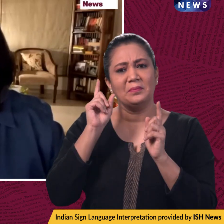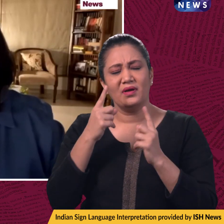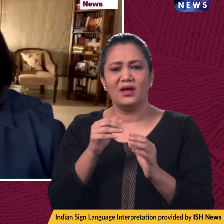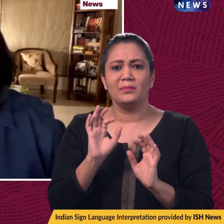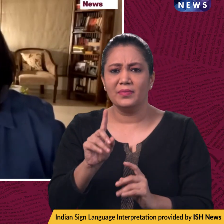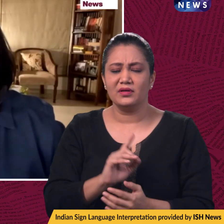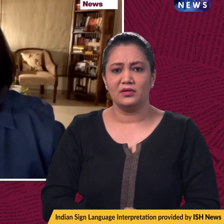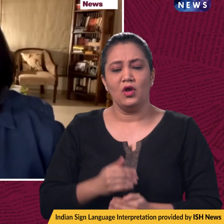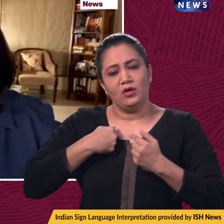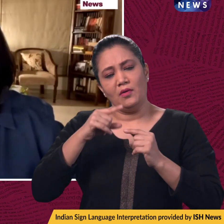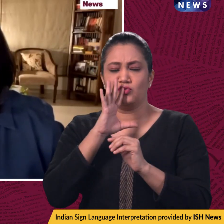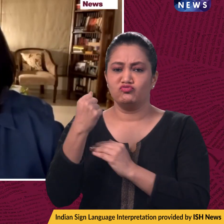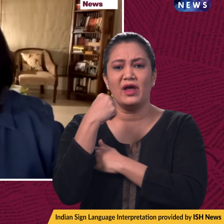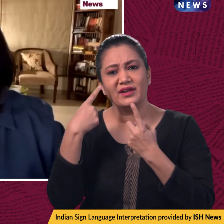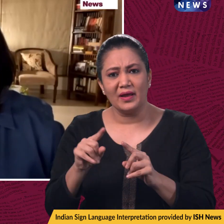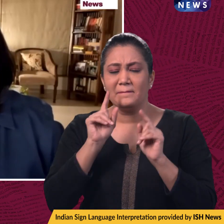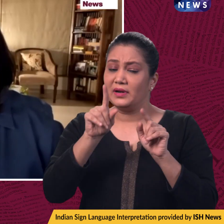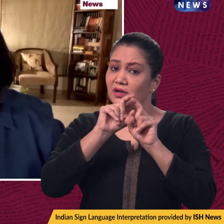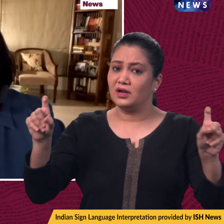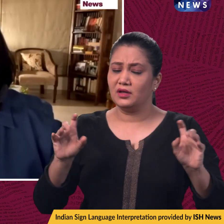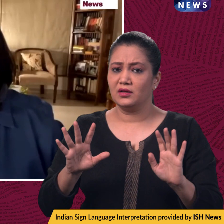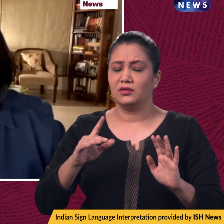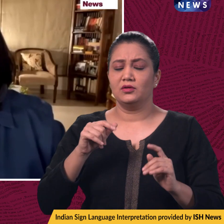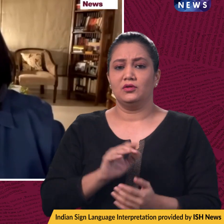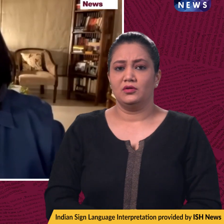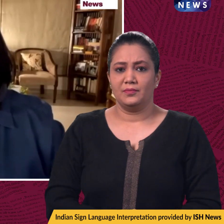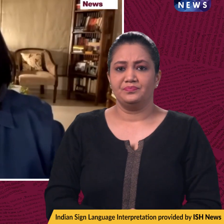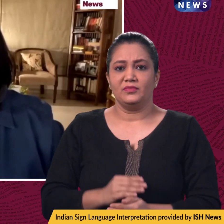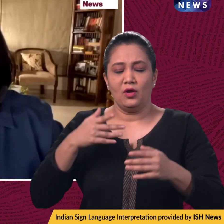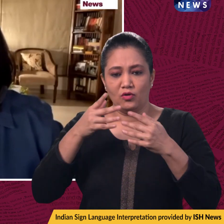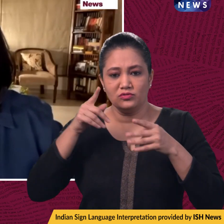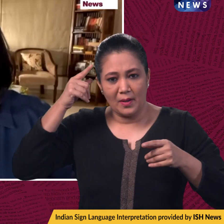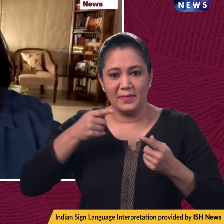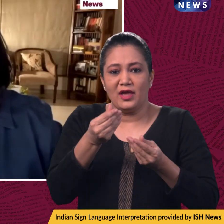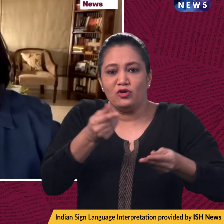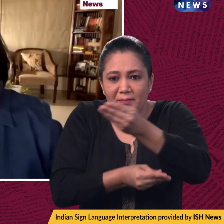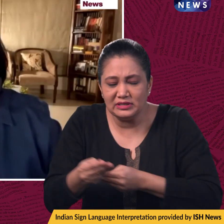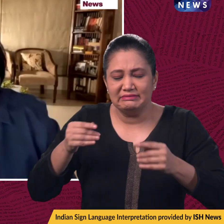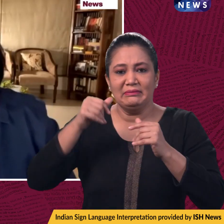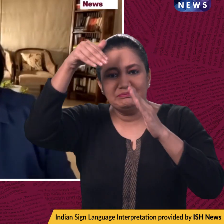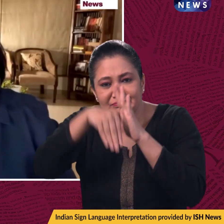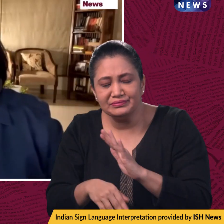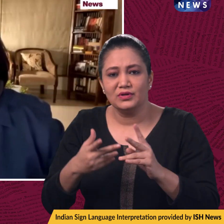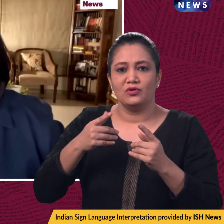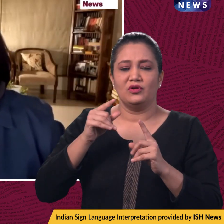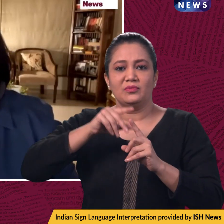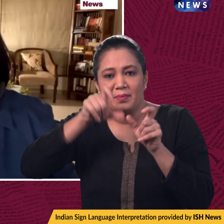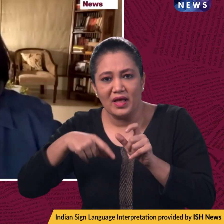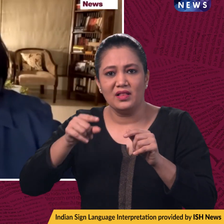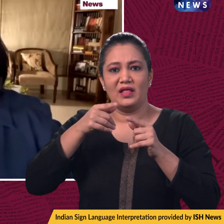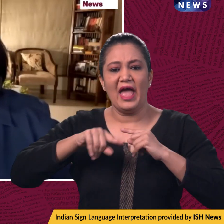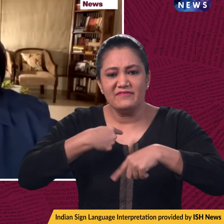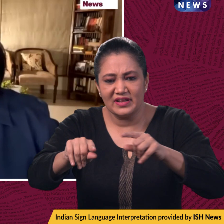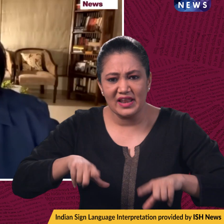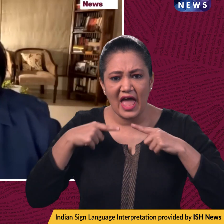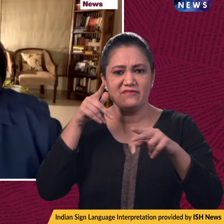voices heard. We'll always protect that right, but let's be clear, they don't have the right to blockade our economy or our democracy or our fellow